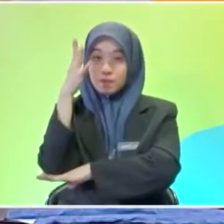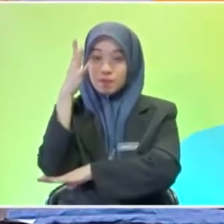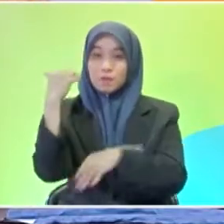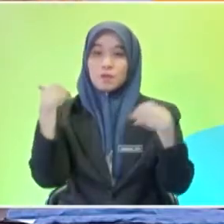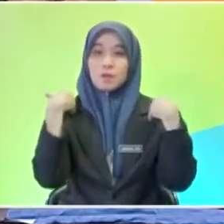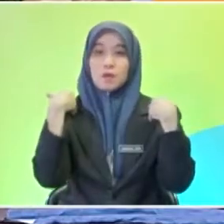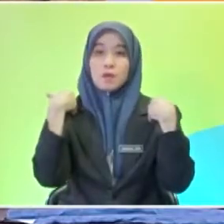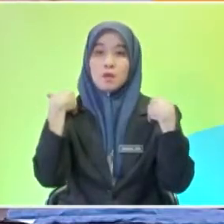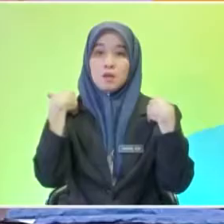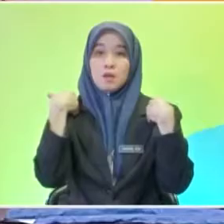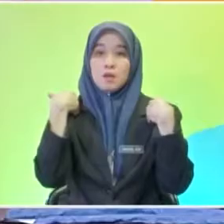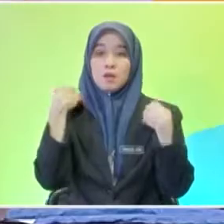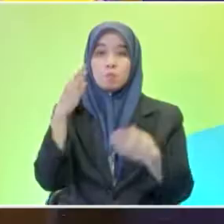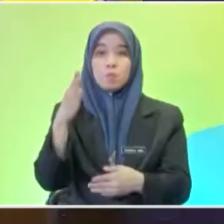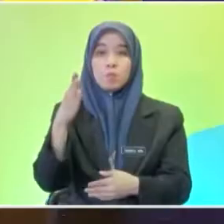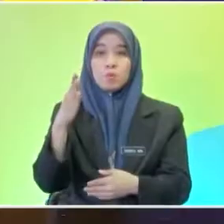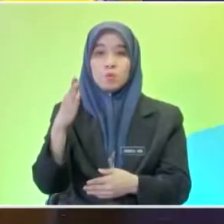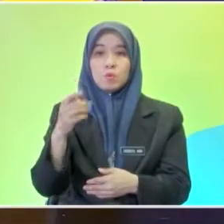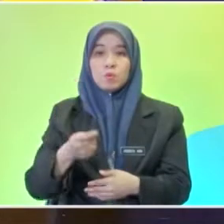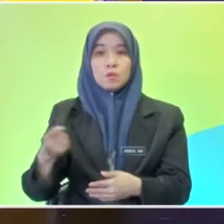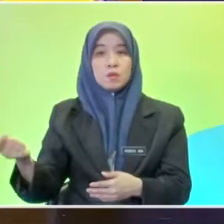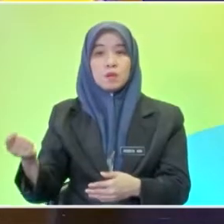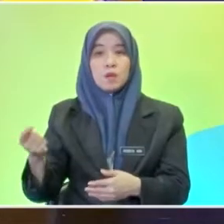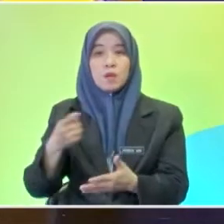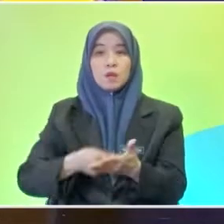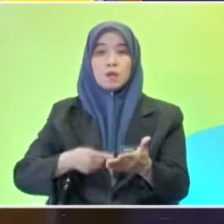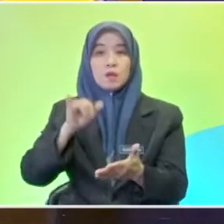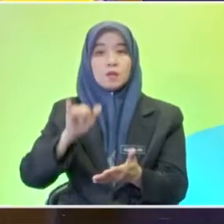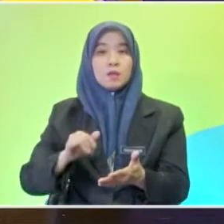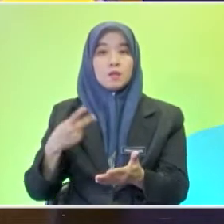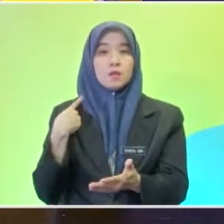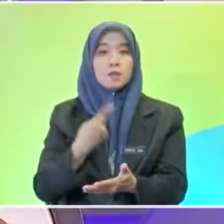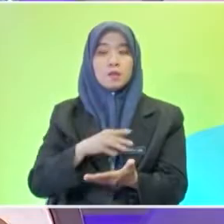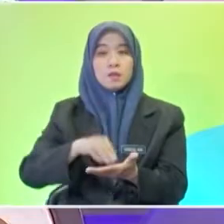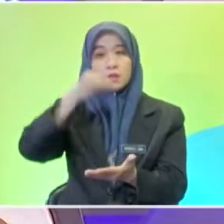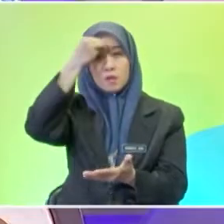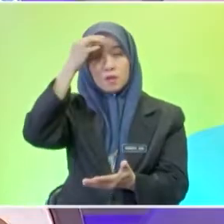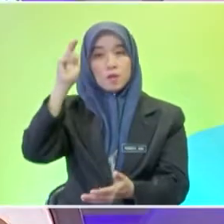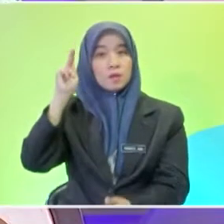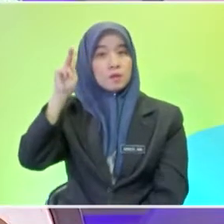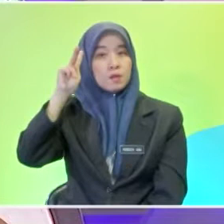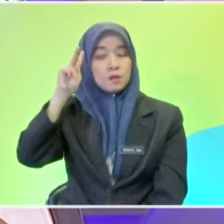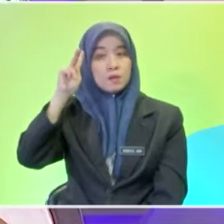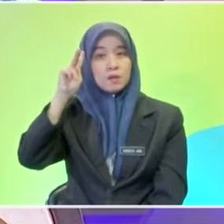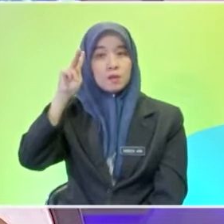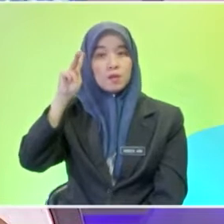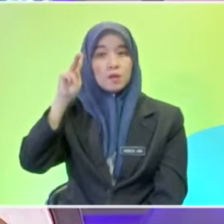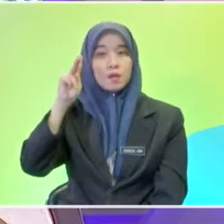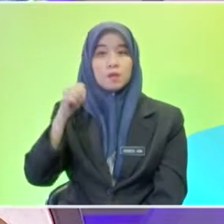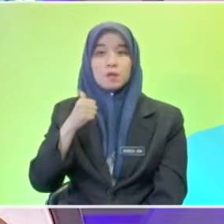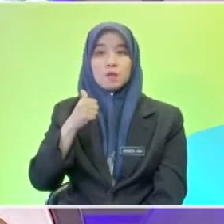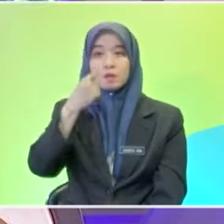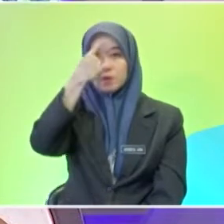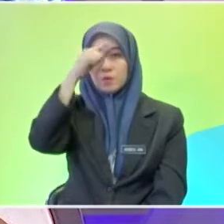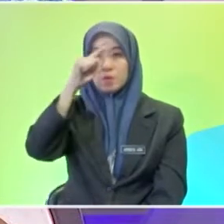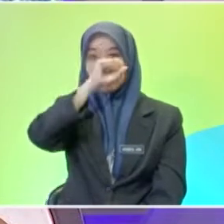some blue thing over here. What are we learning, teacher? Okay, Chris, it's good for you to ask. Mm. For